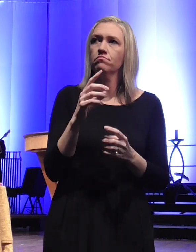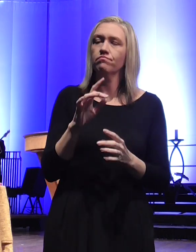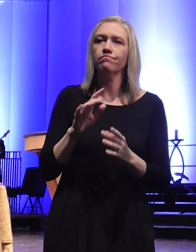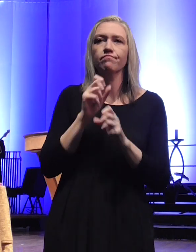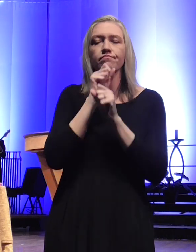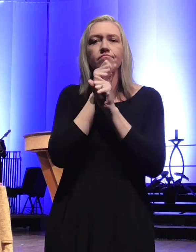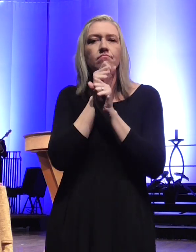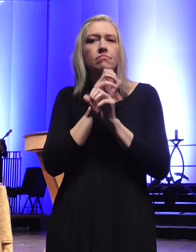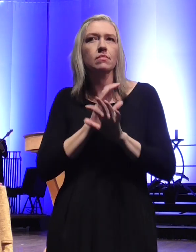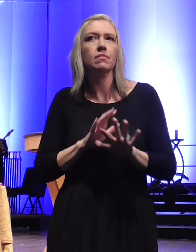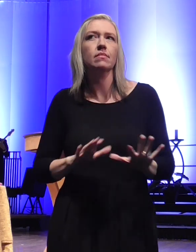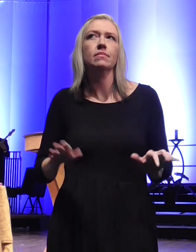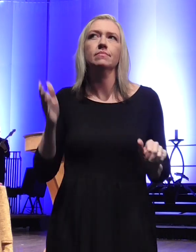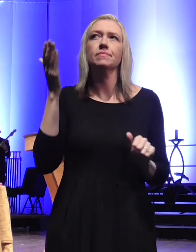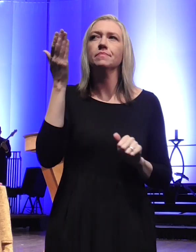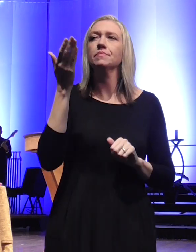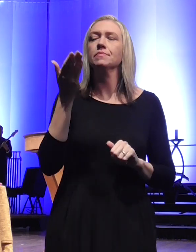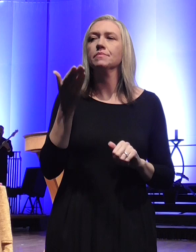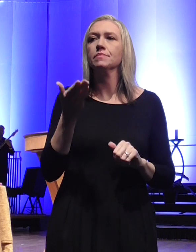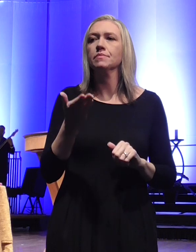Baruch Hu.